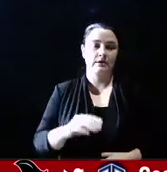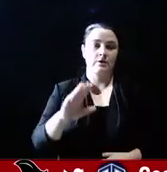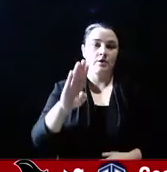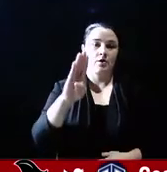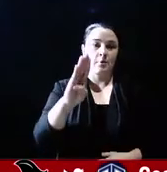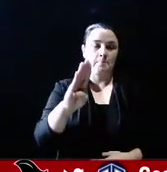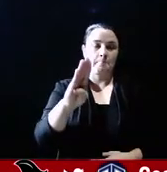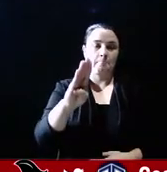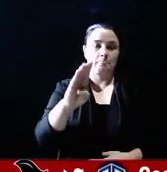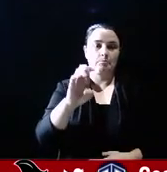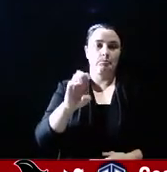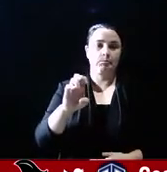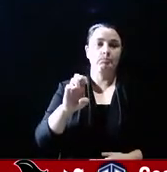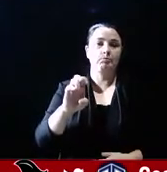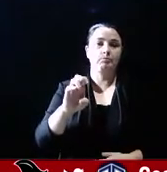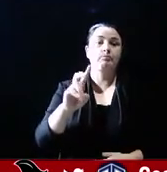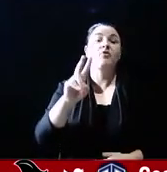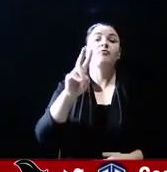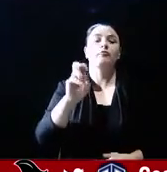Veridiana Chapa.